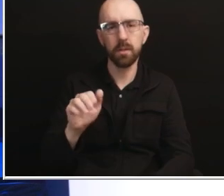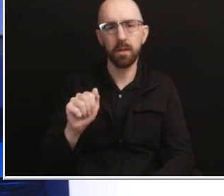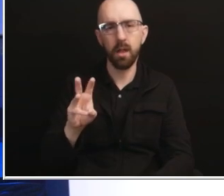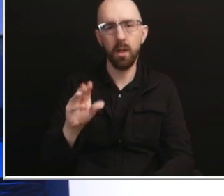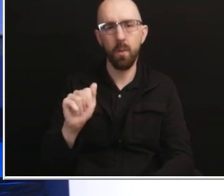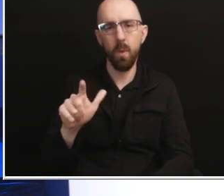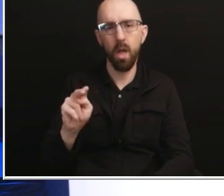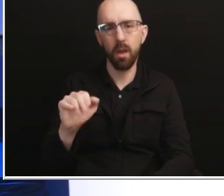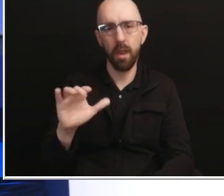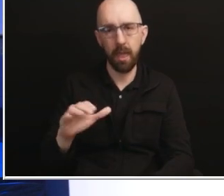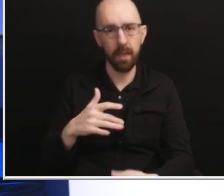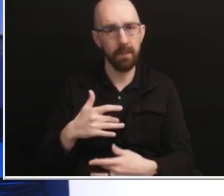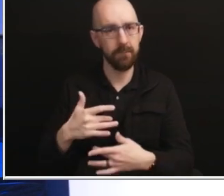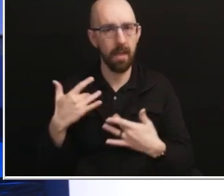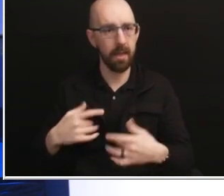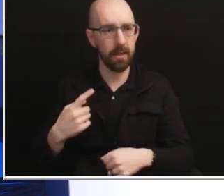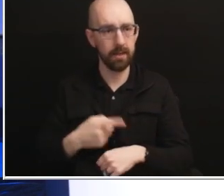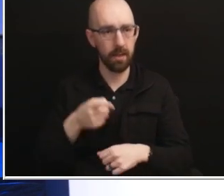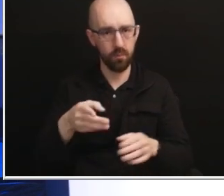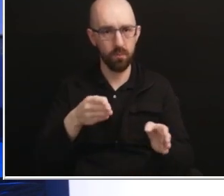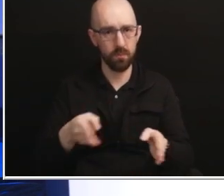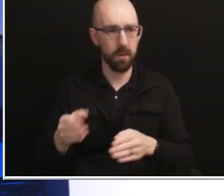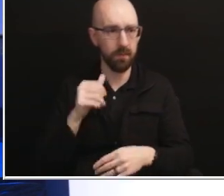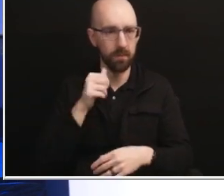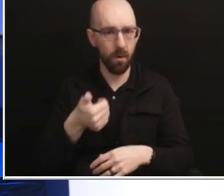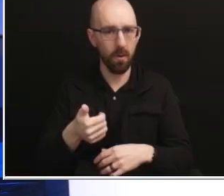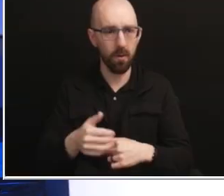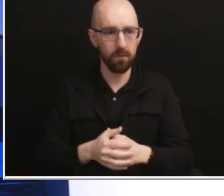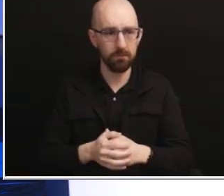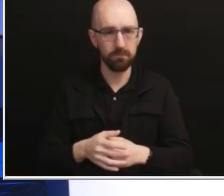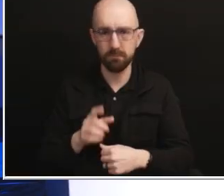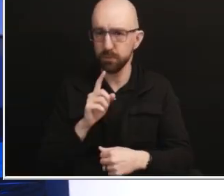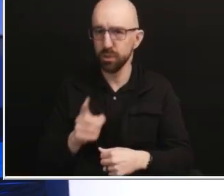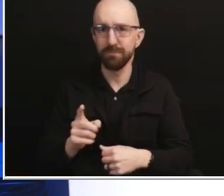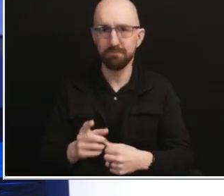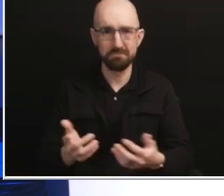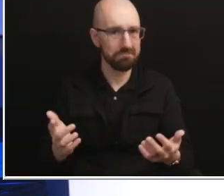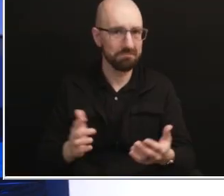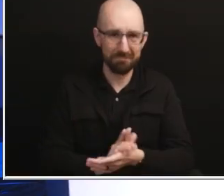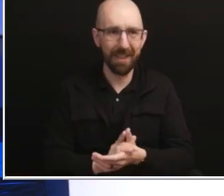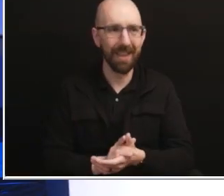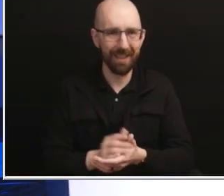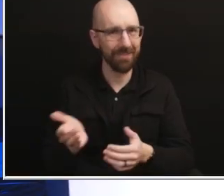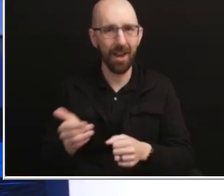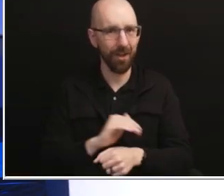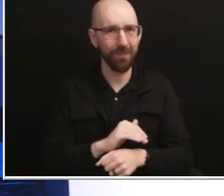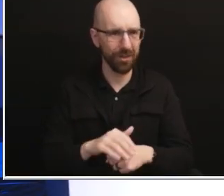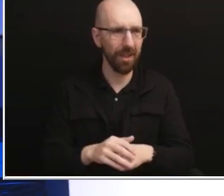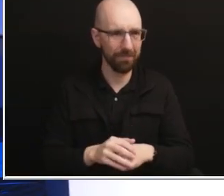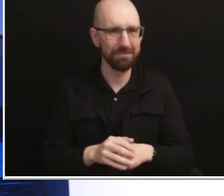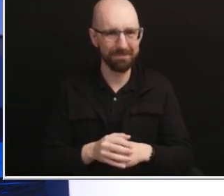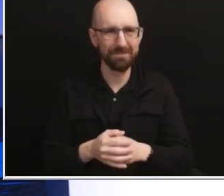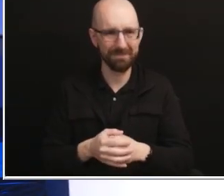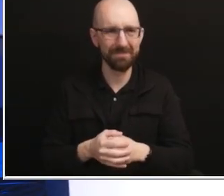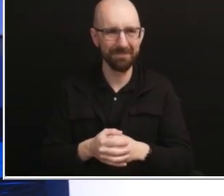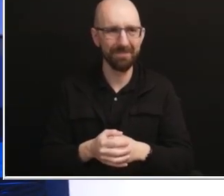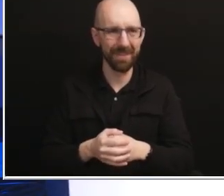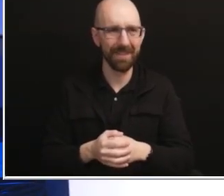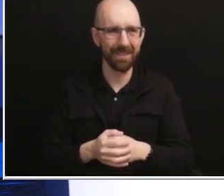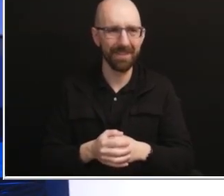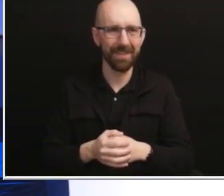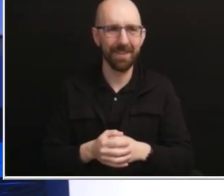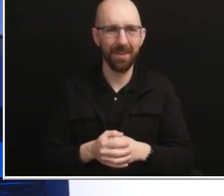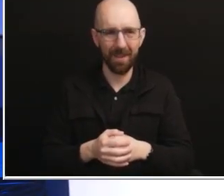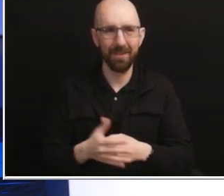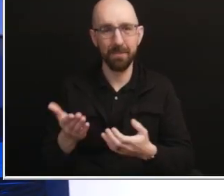Are you prepared tomorrow? Sure. Sure. Yeah. Okay. Here's my little covered. Tip to you. Got some things to get there? Yeah. Okay. You might want to get